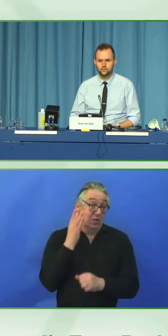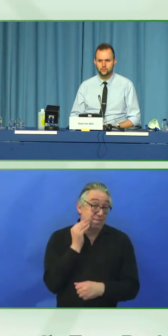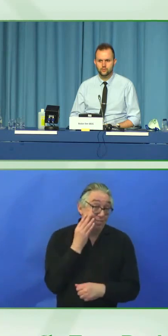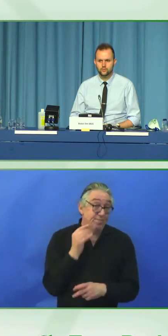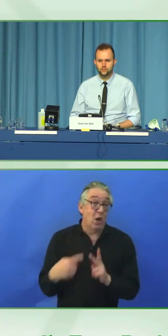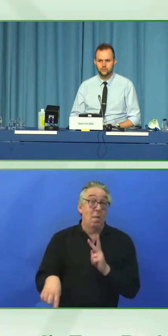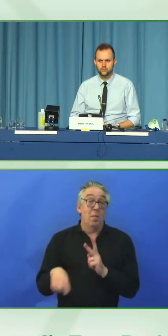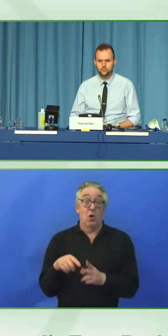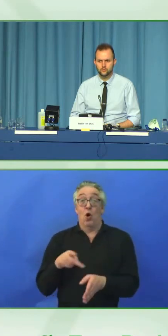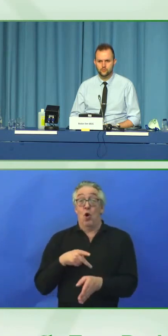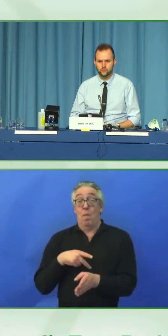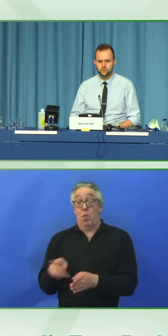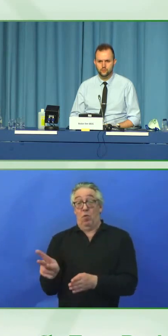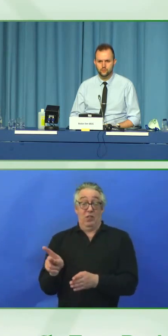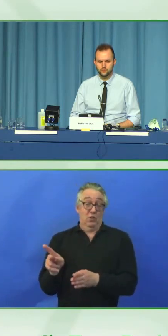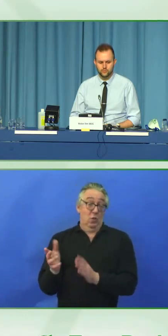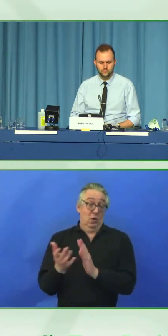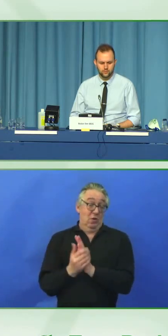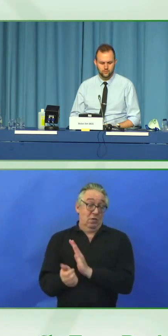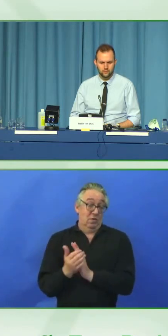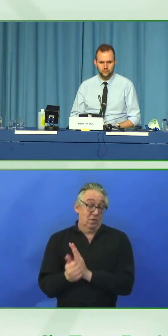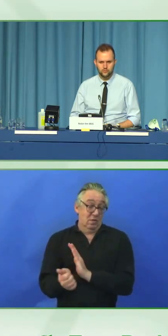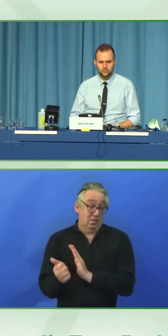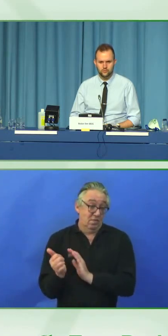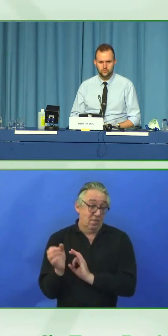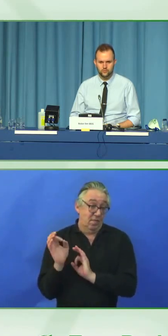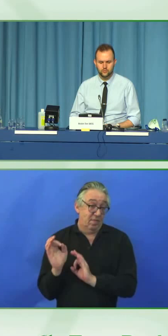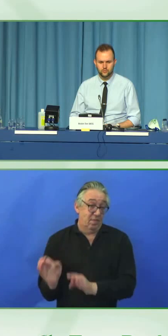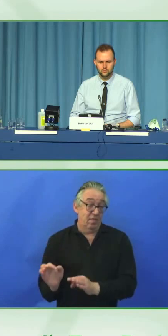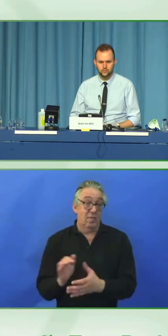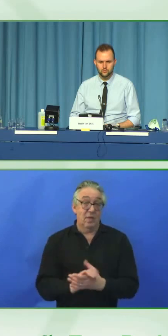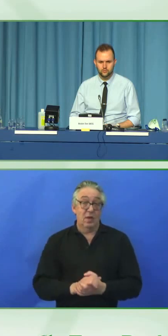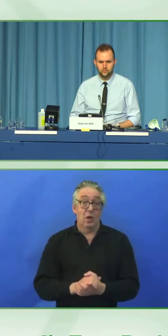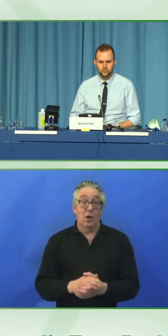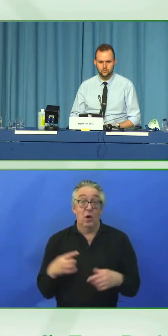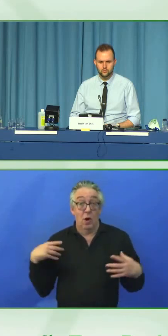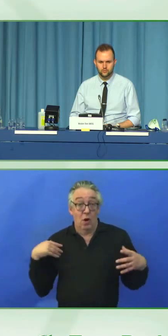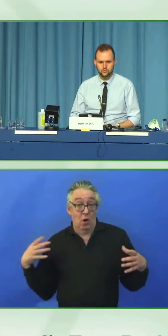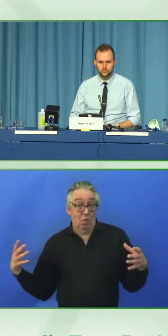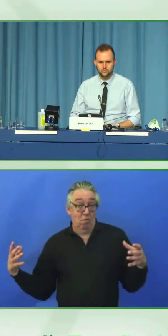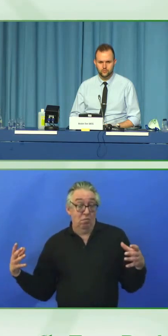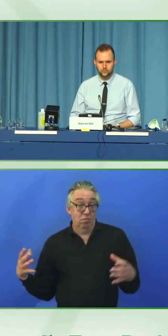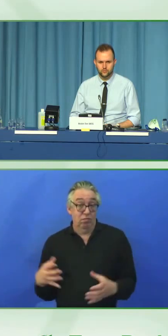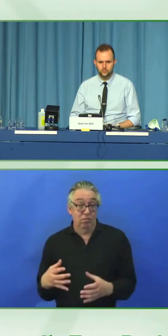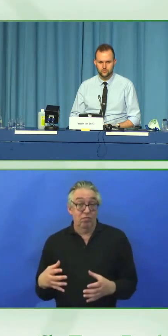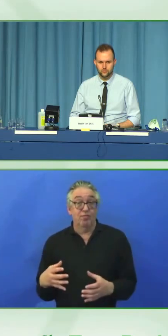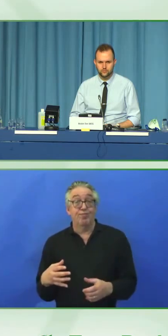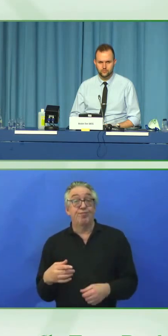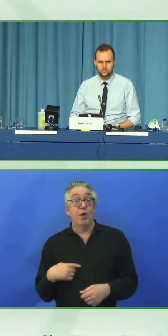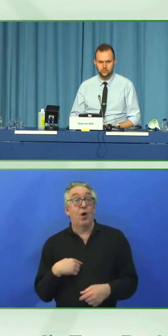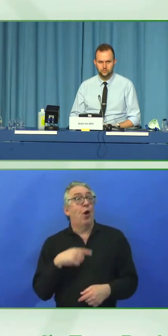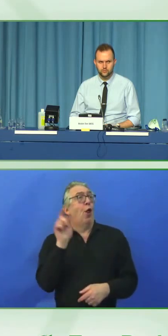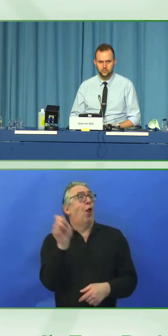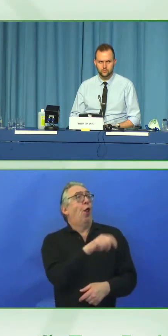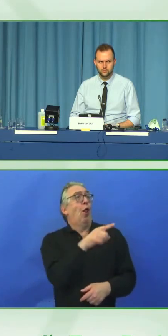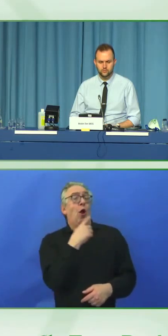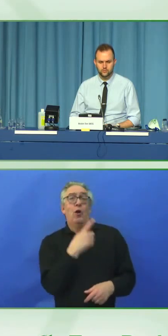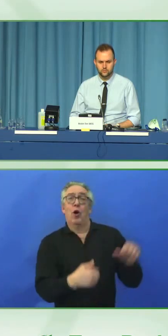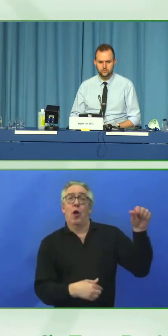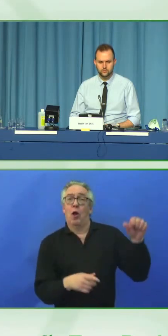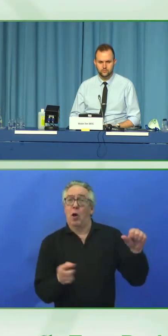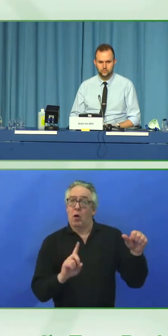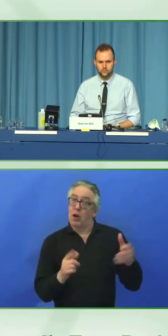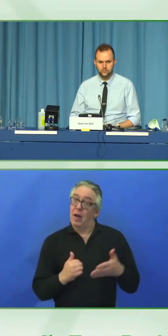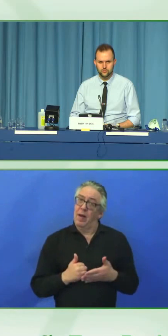role of advising on transport. So we make sure that our criticisms are constructive and our contributions are supported